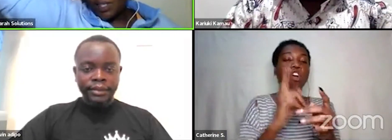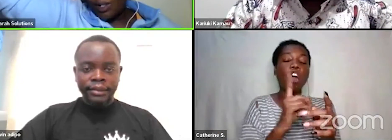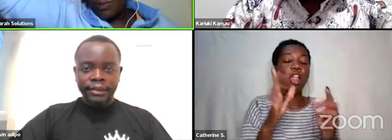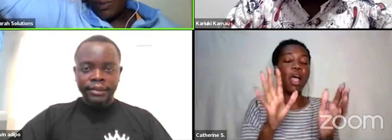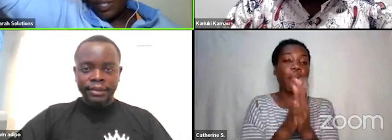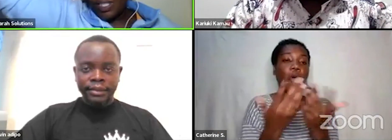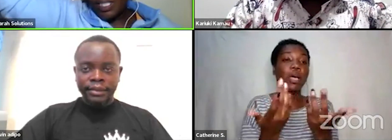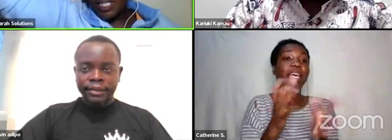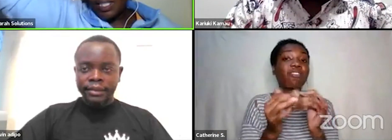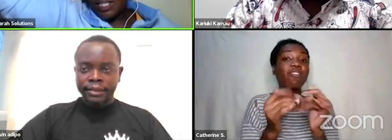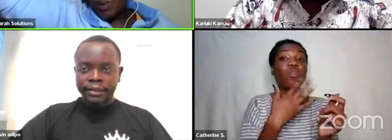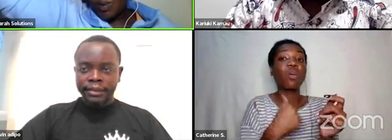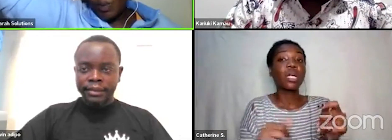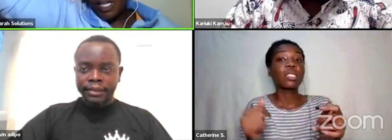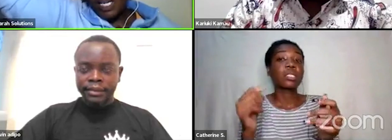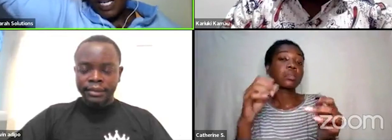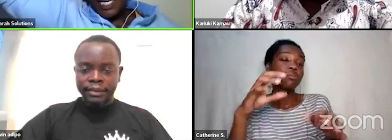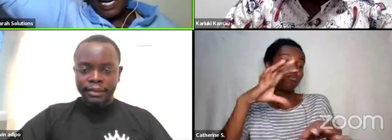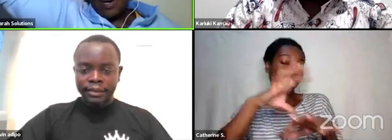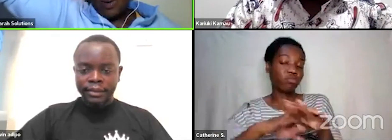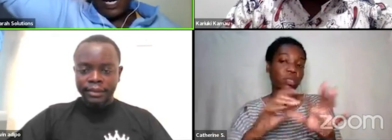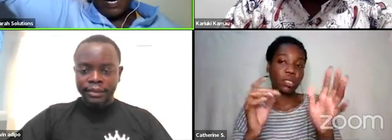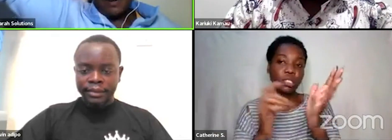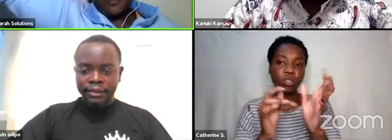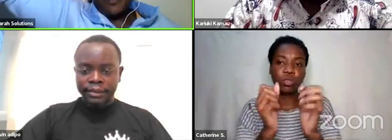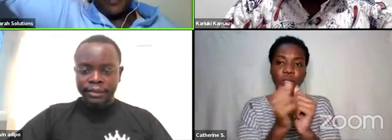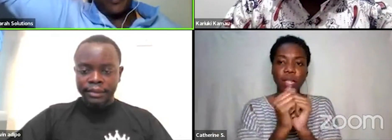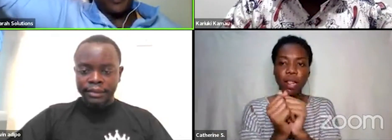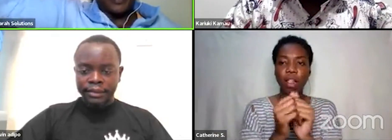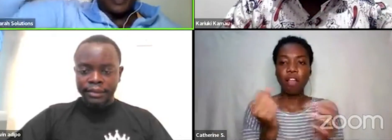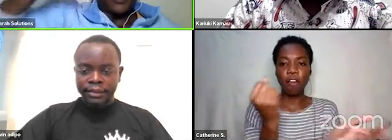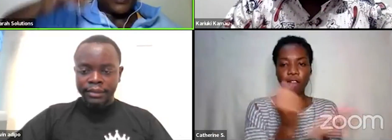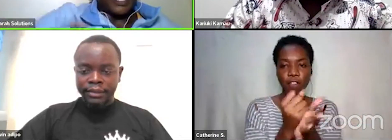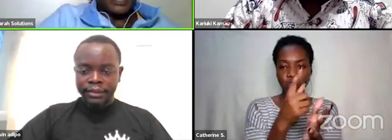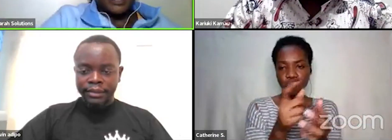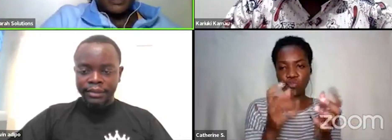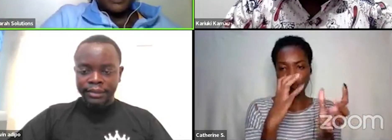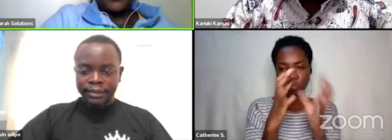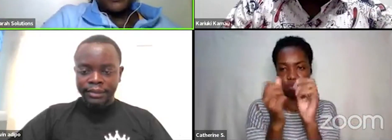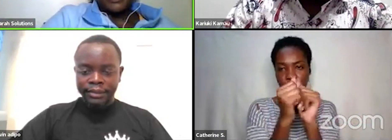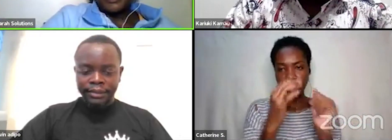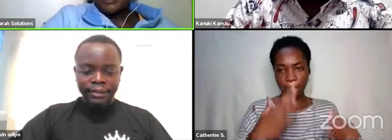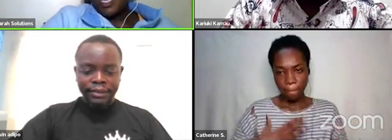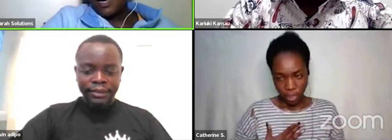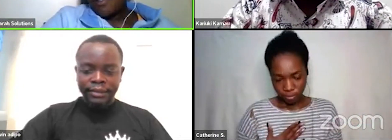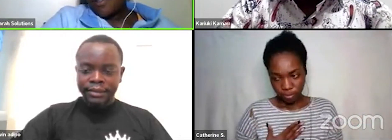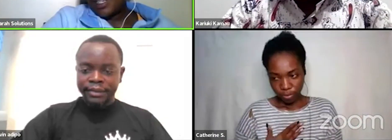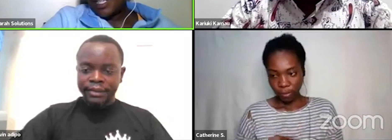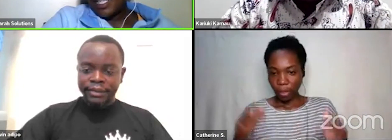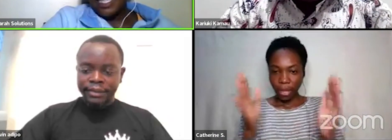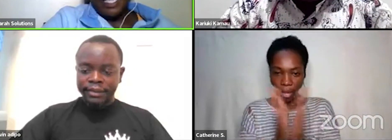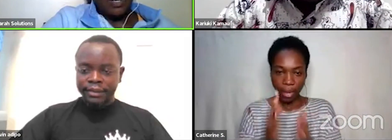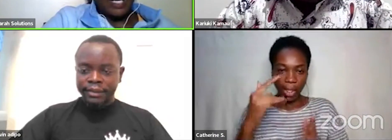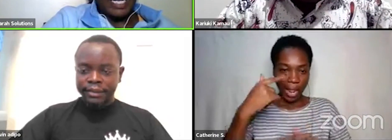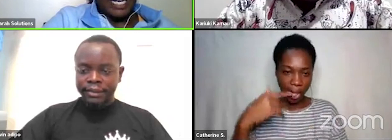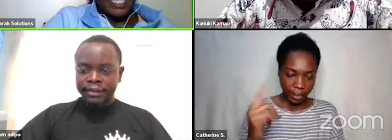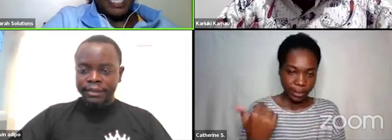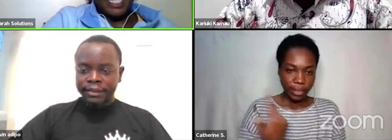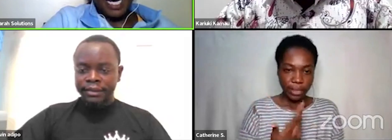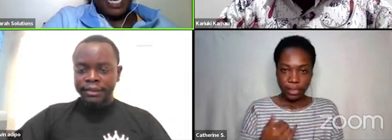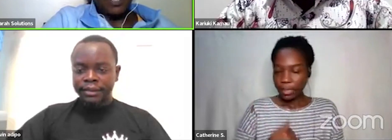get in touch with his office, just get in touch with me. Now, right, we have, it's